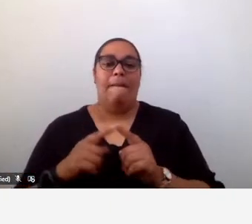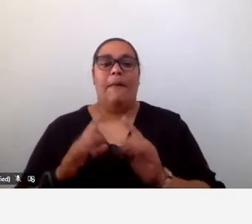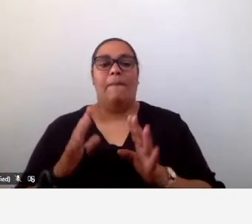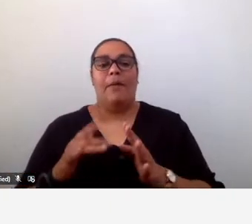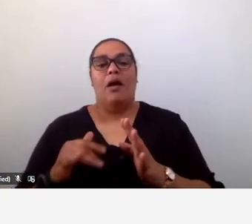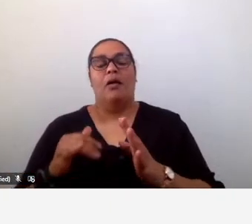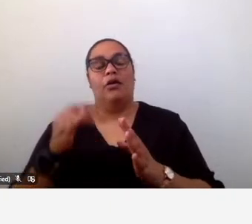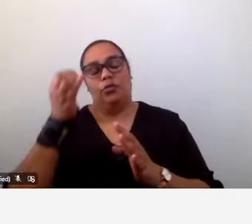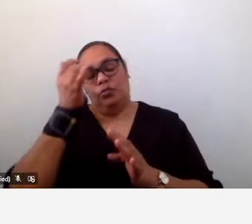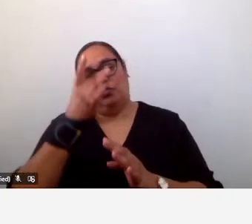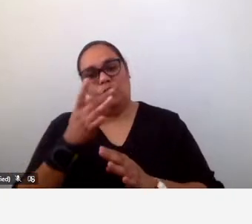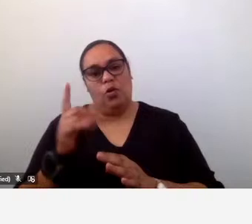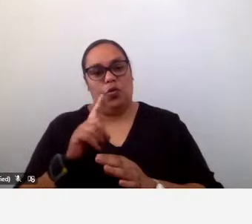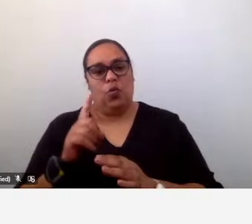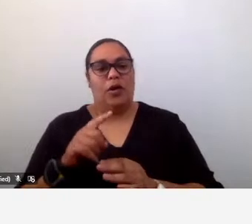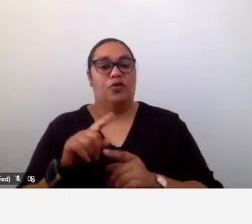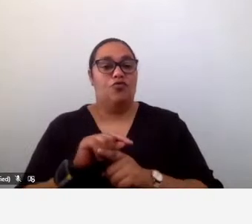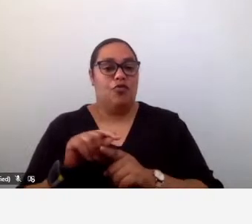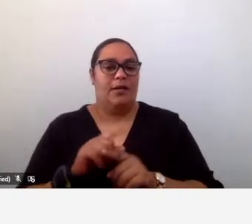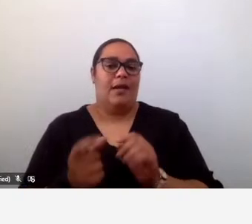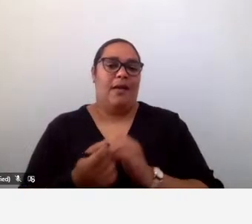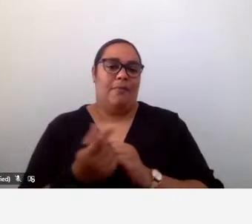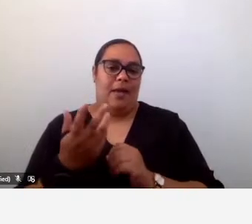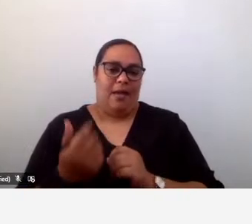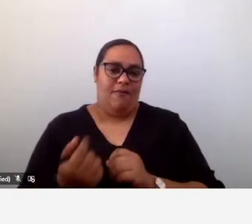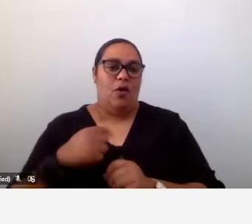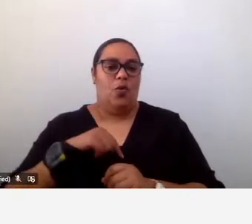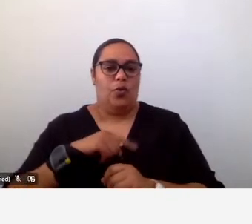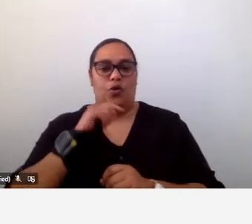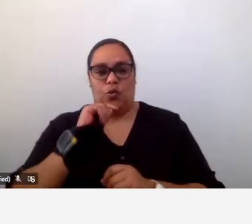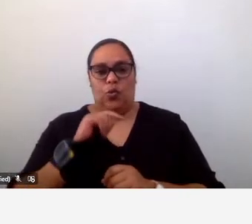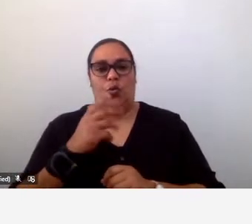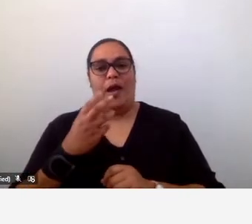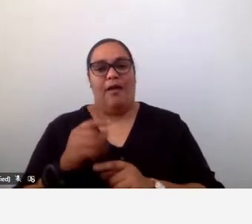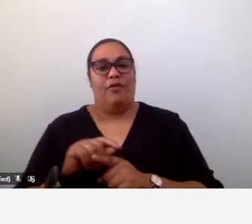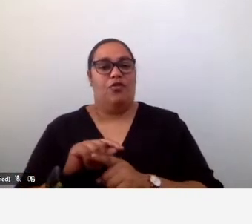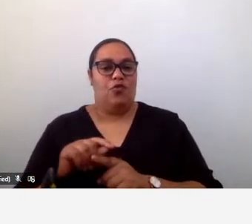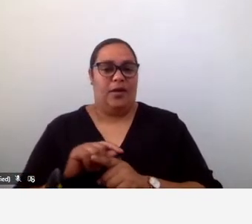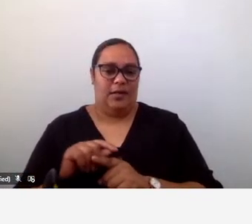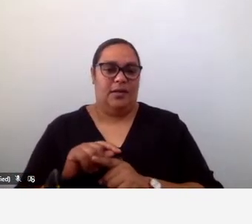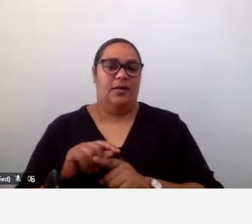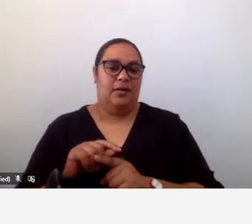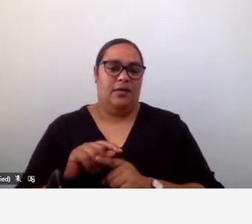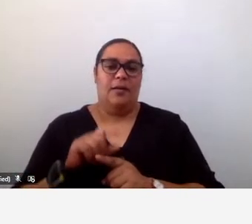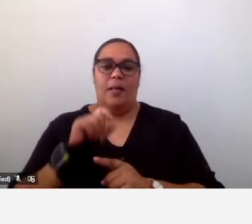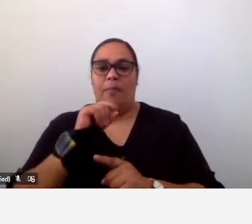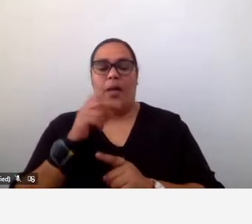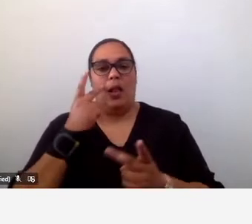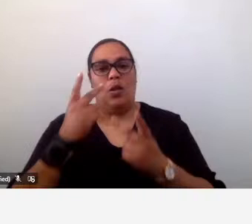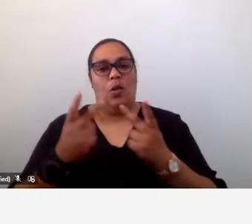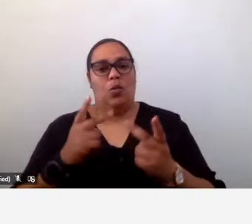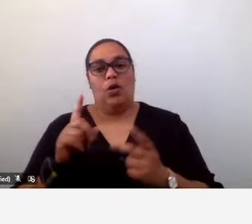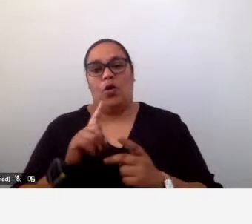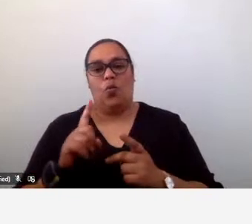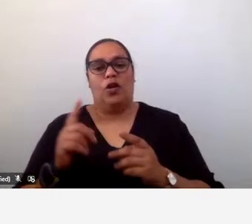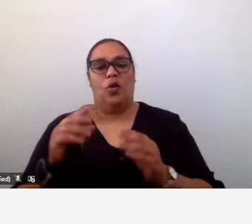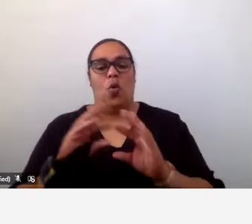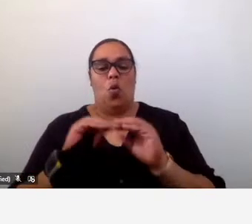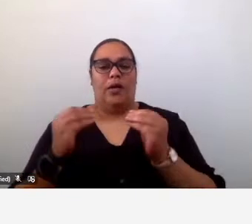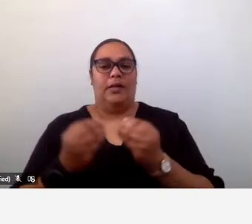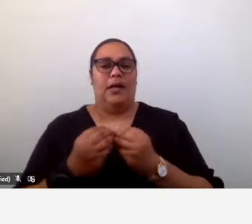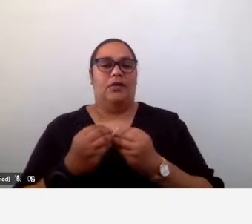also note that trainings are happening. We did actually have a training that was looking at